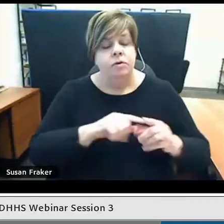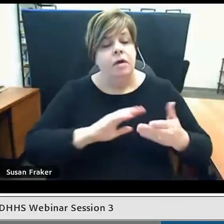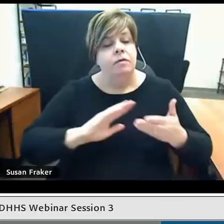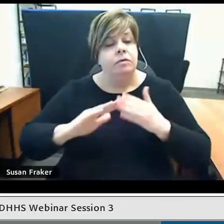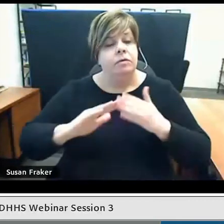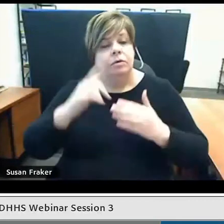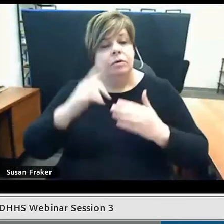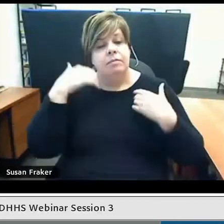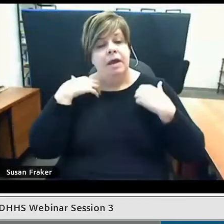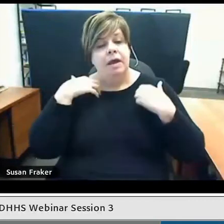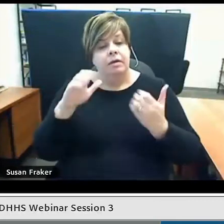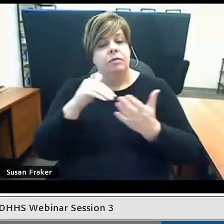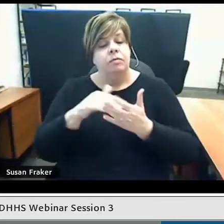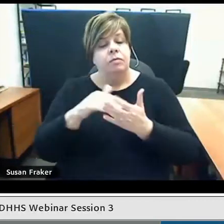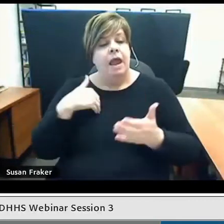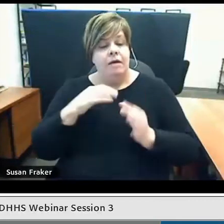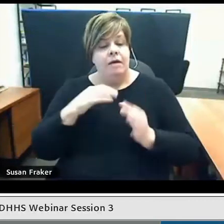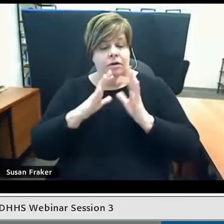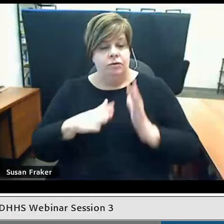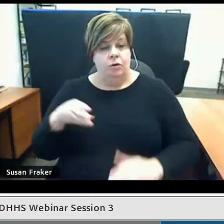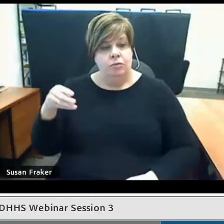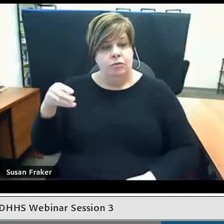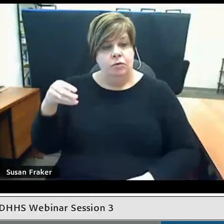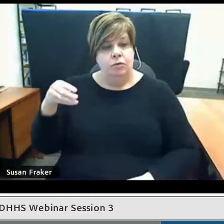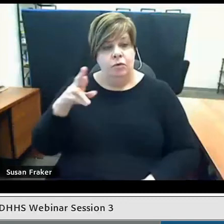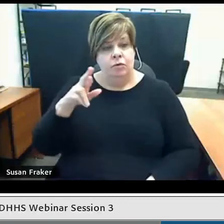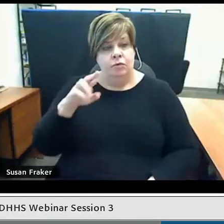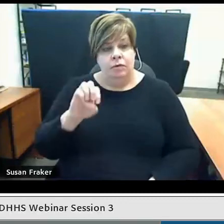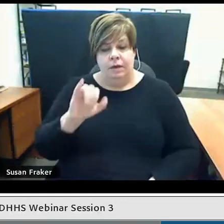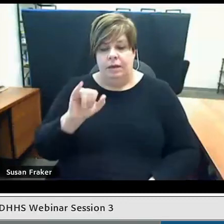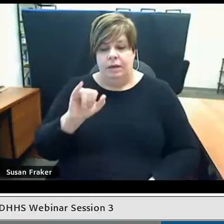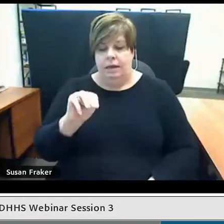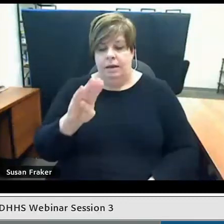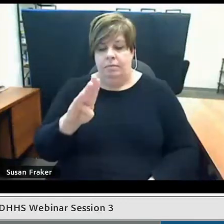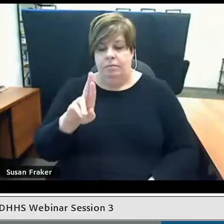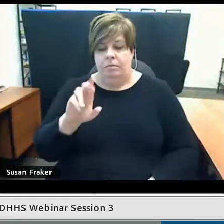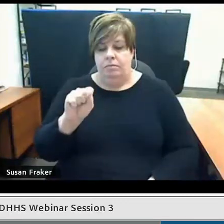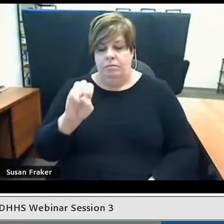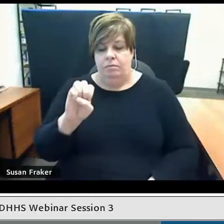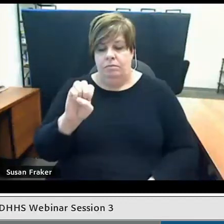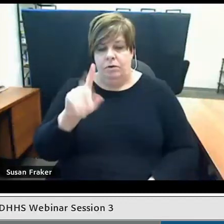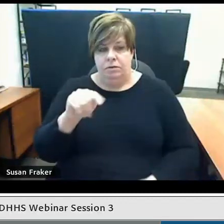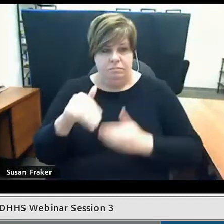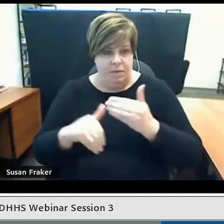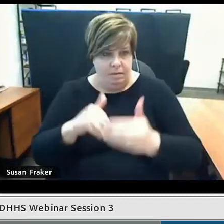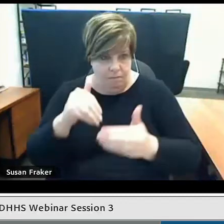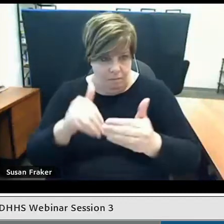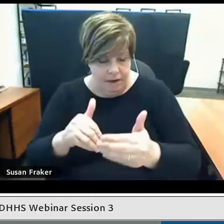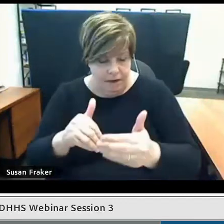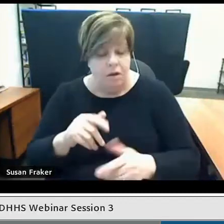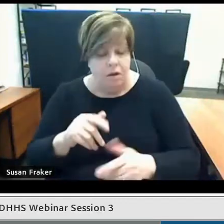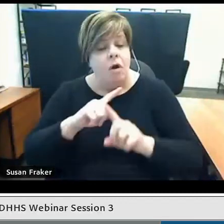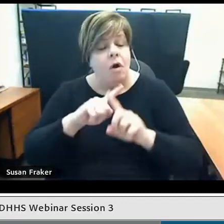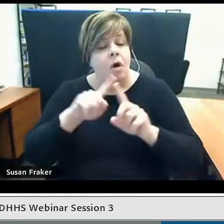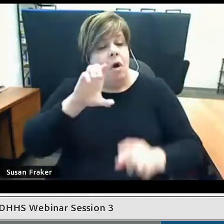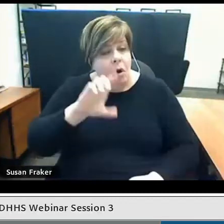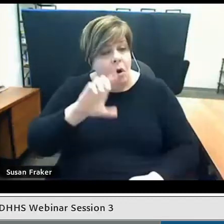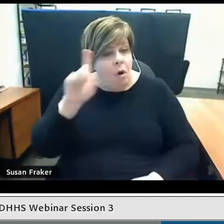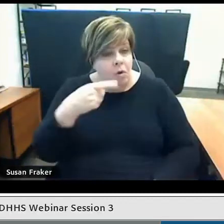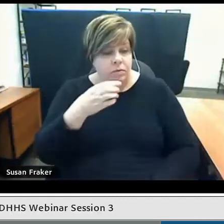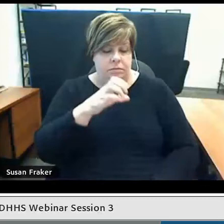an interpreter reimbursement process, and I can send you that information individually if you would like. Only the CMHCs are eligible for